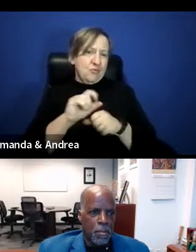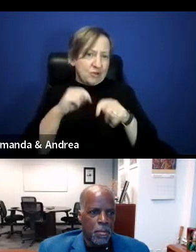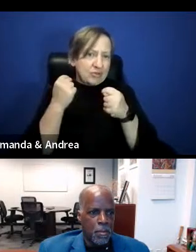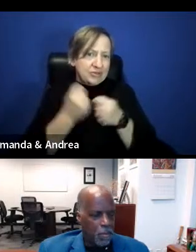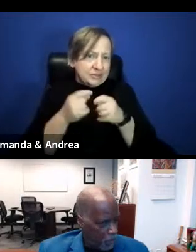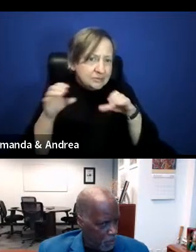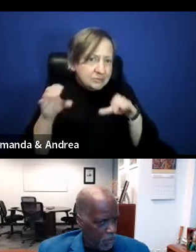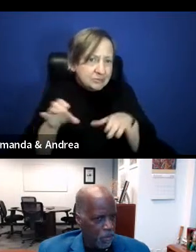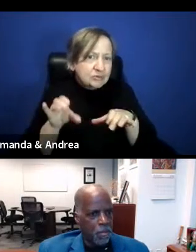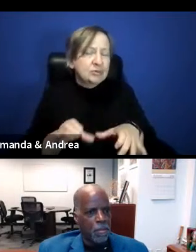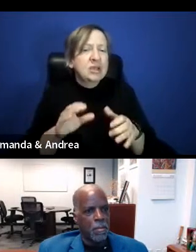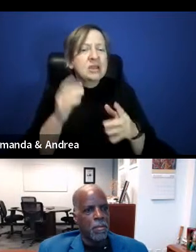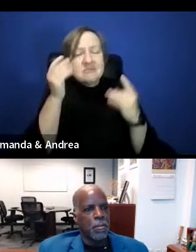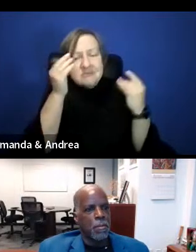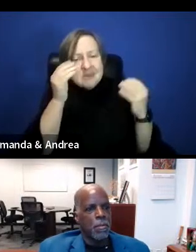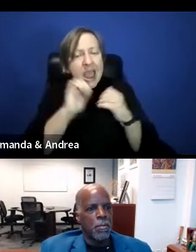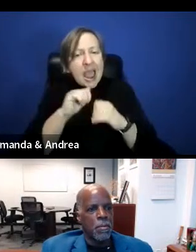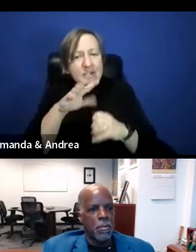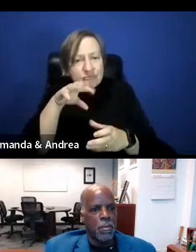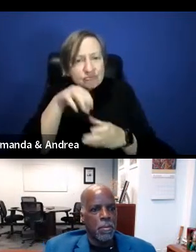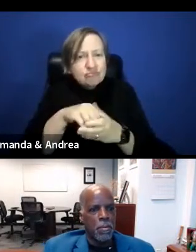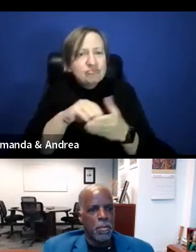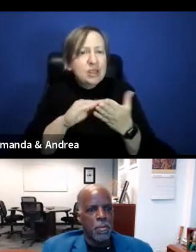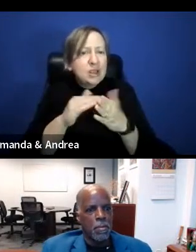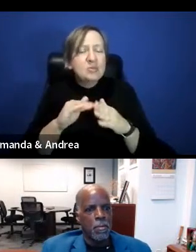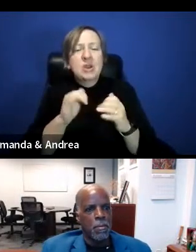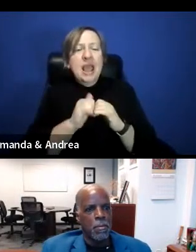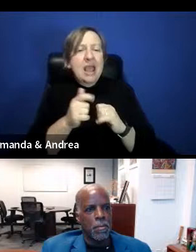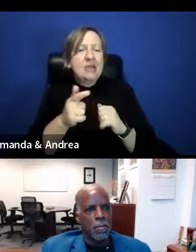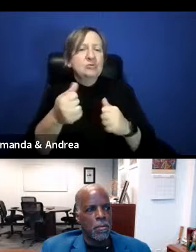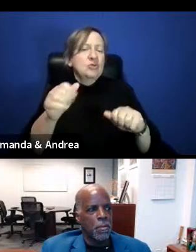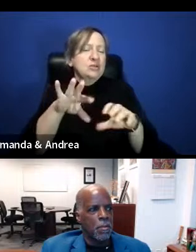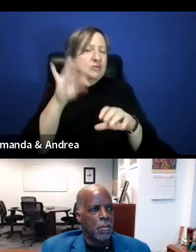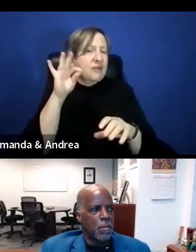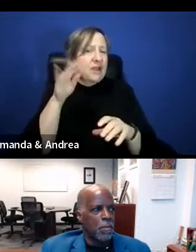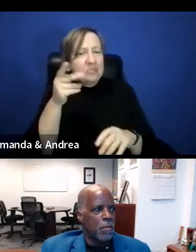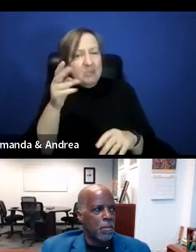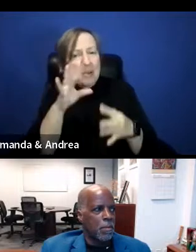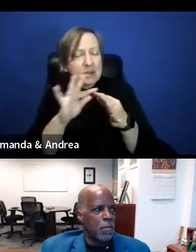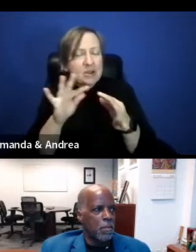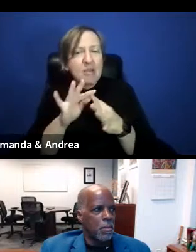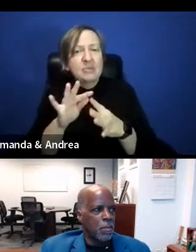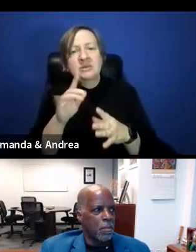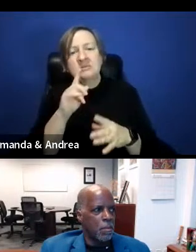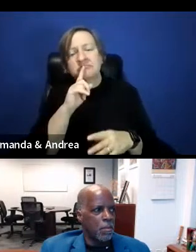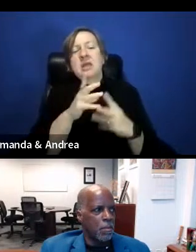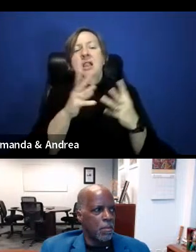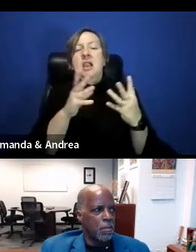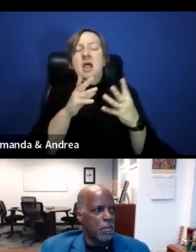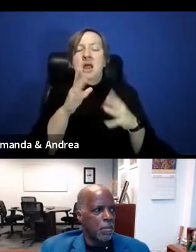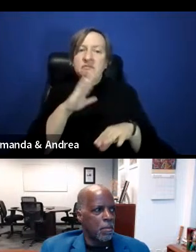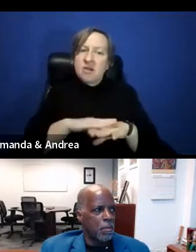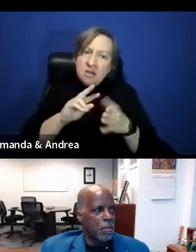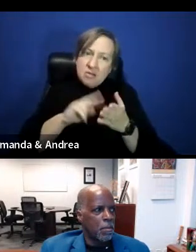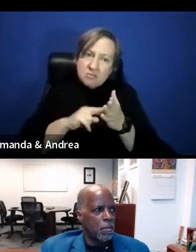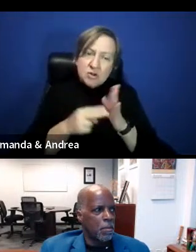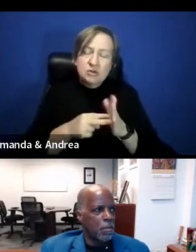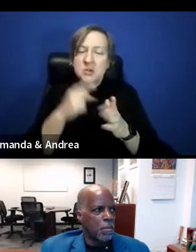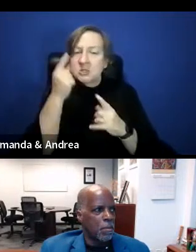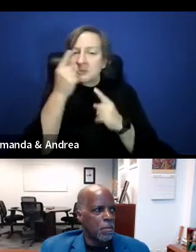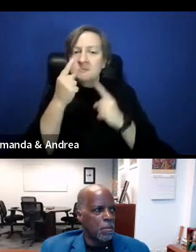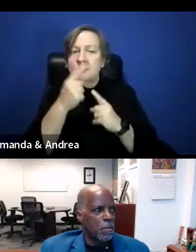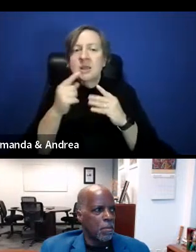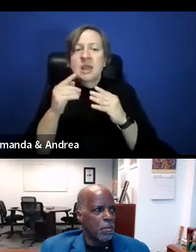think about how you're engaging with the community, how you're trying to seek out public comment, and really putting a lot of intentionality behind the equity process.